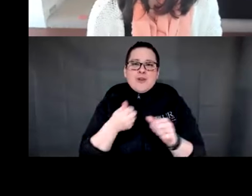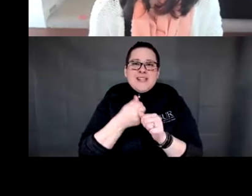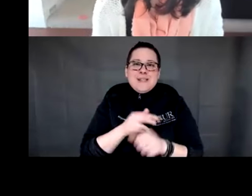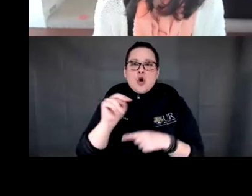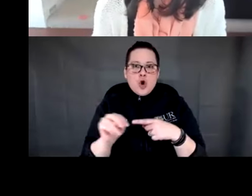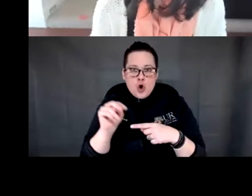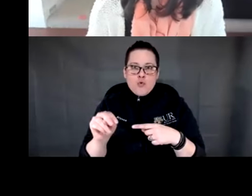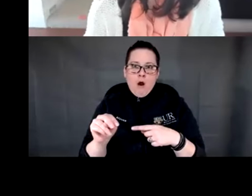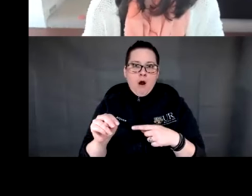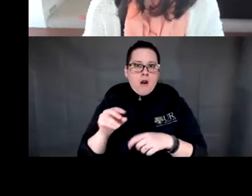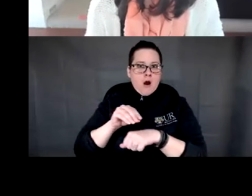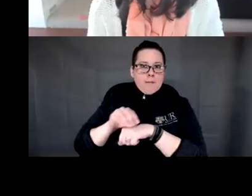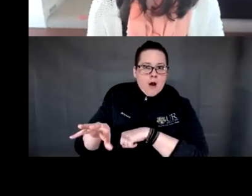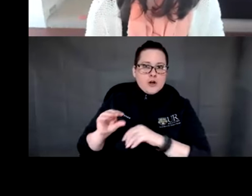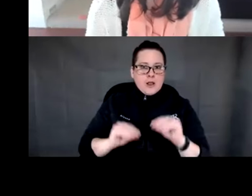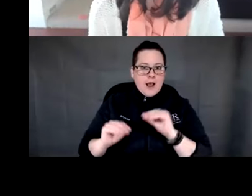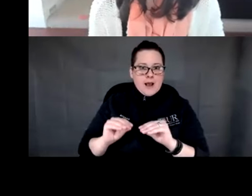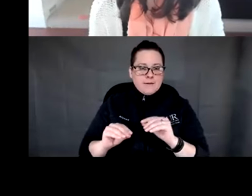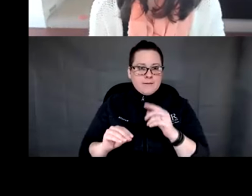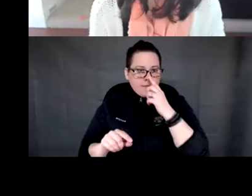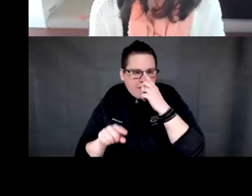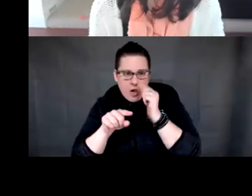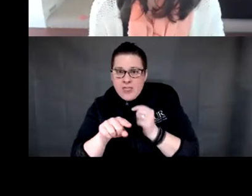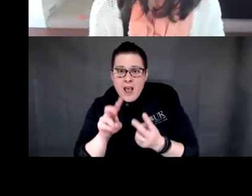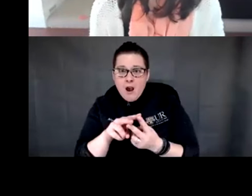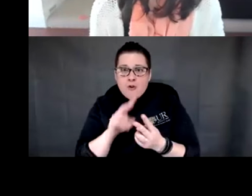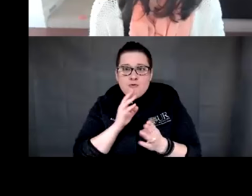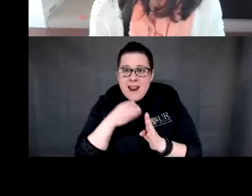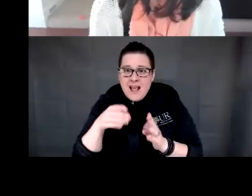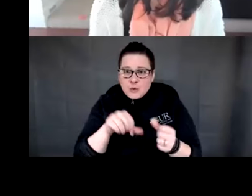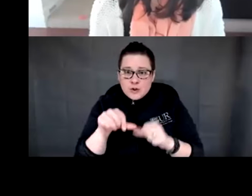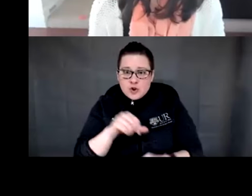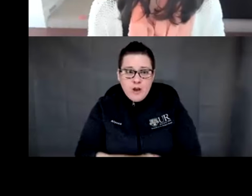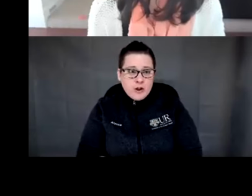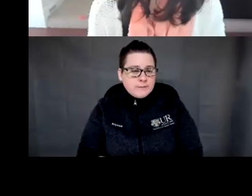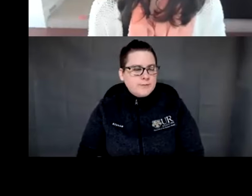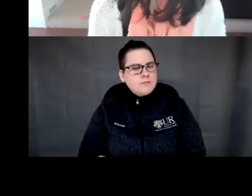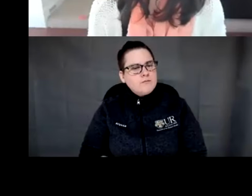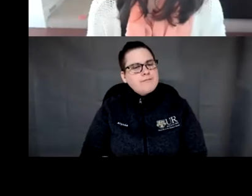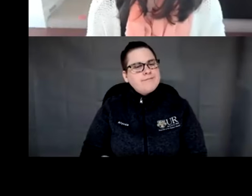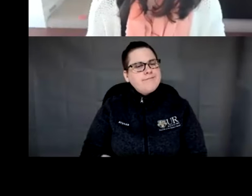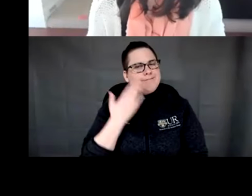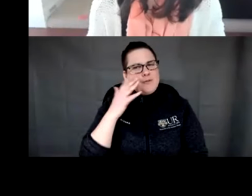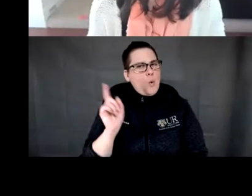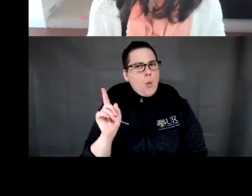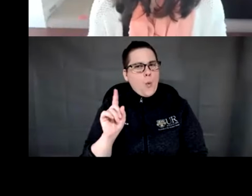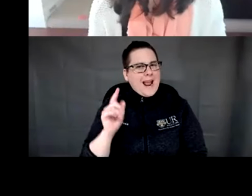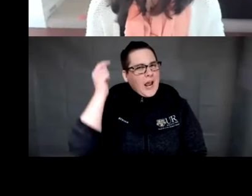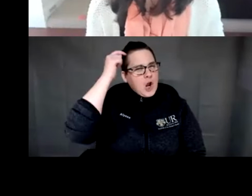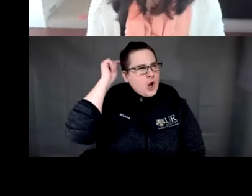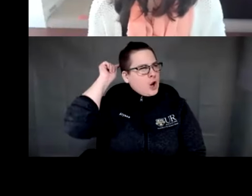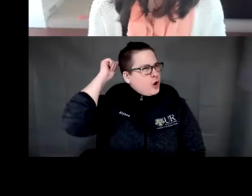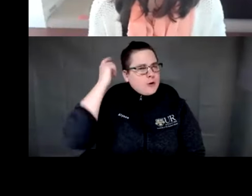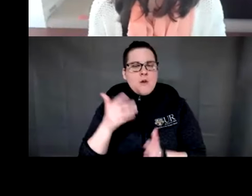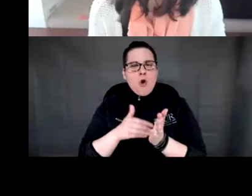are modulated by movements. These guys are located right near each other, these two neurons? I don't know where they were spatially. Yeah,